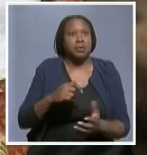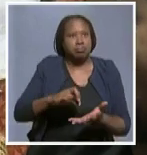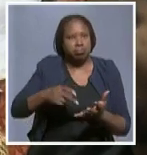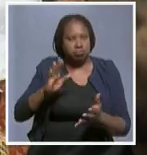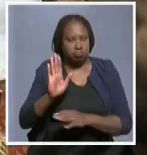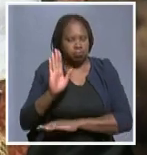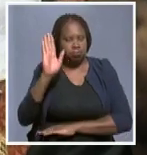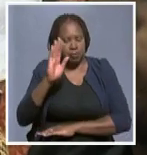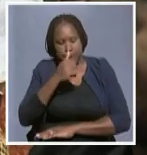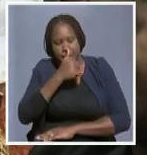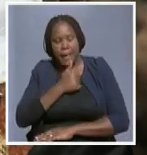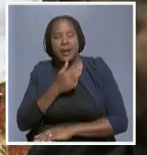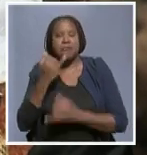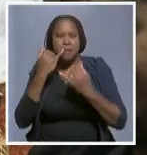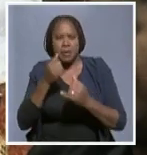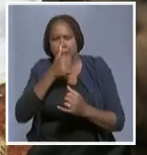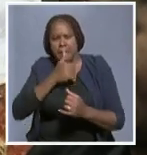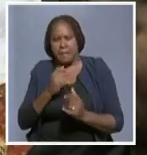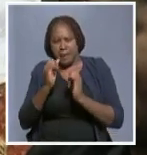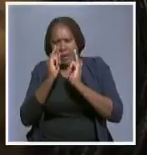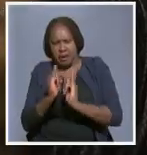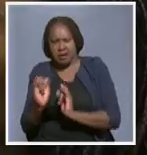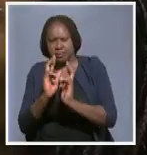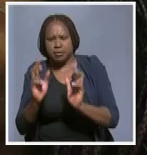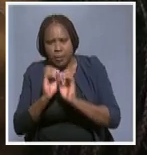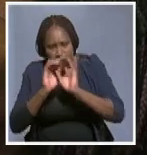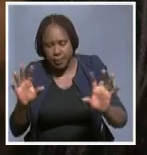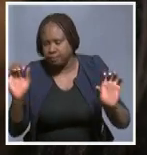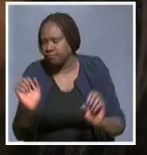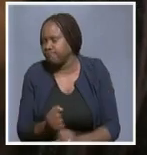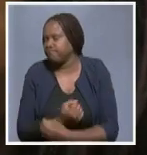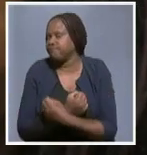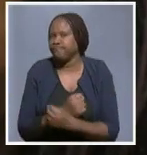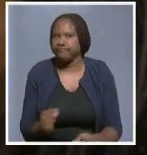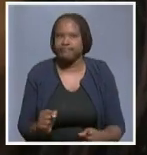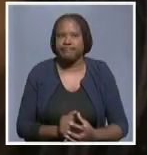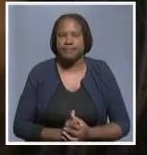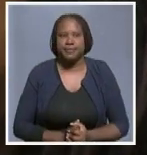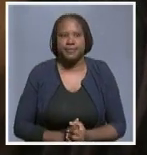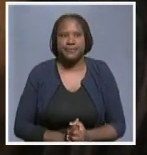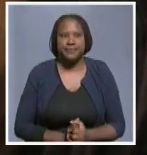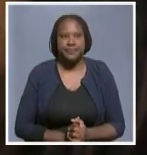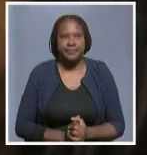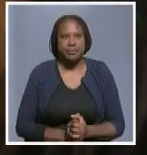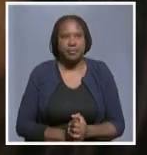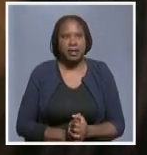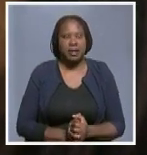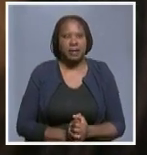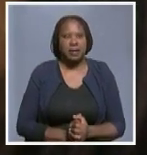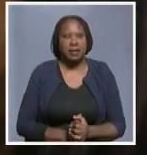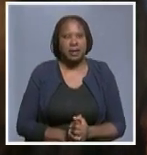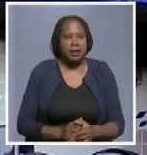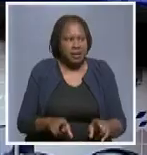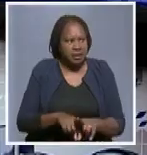We cannot release data on an individual level or with names. So that is taken care of. Even if you look at